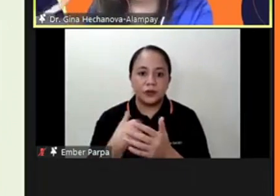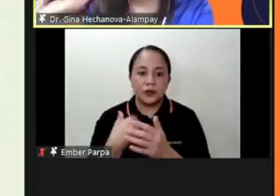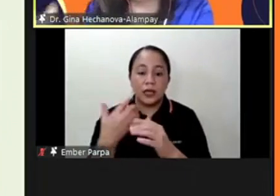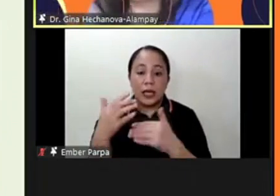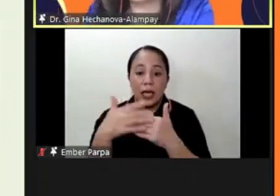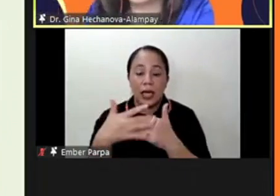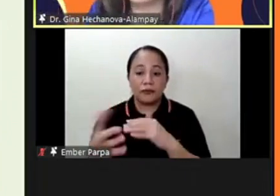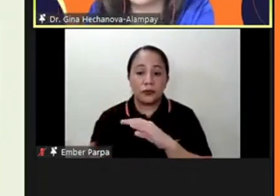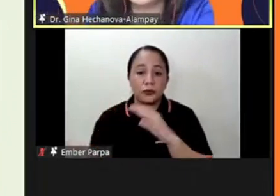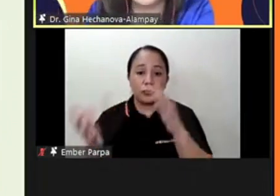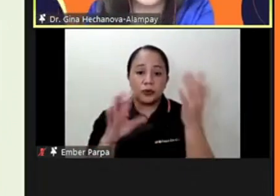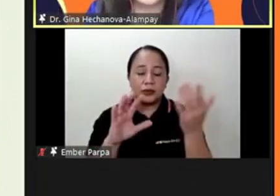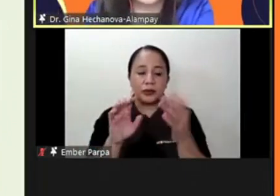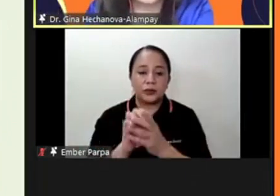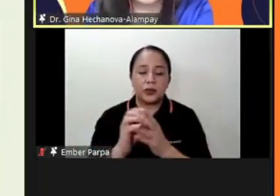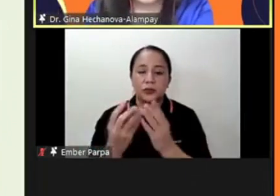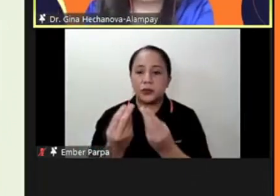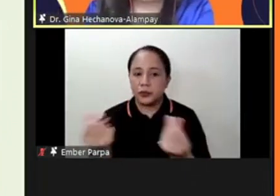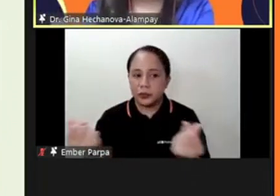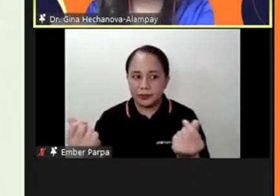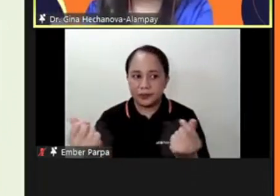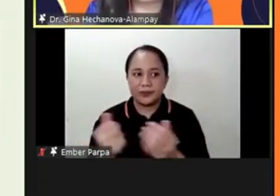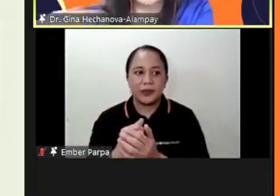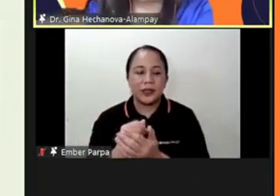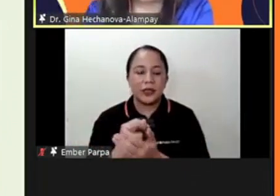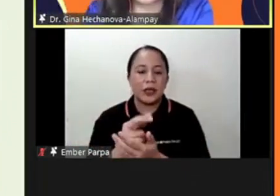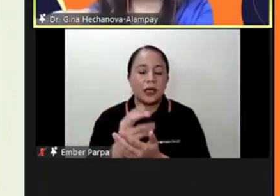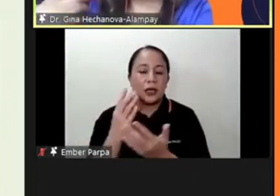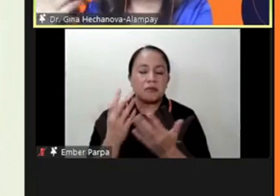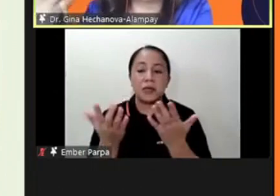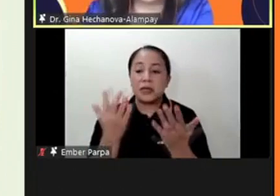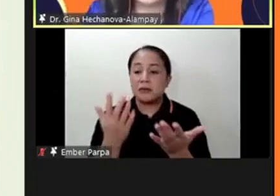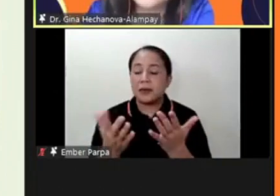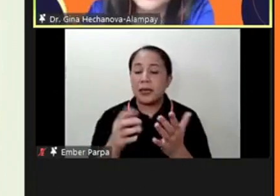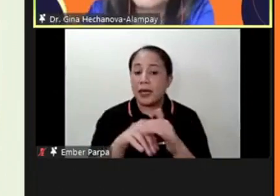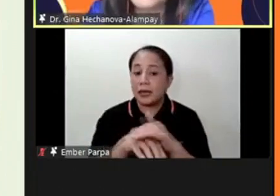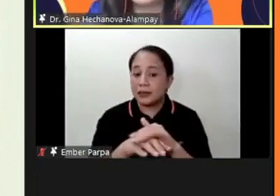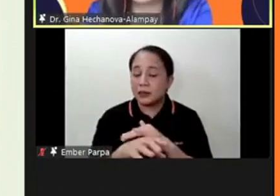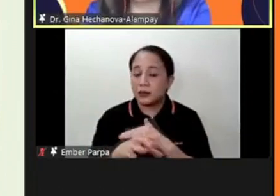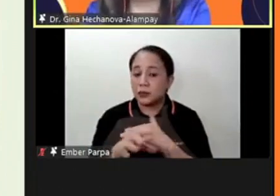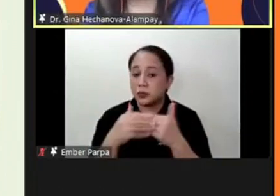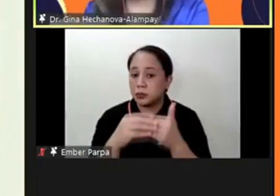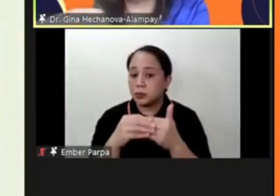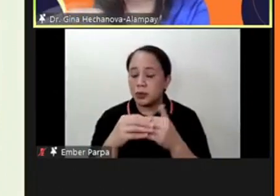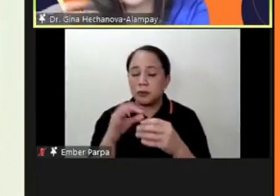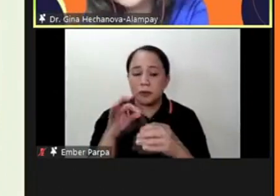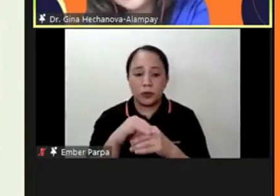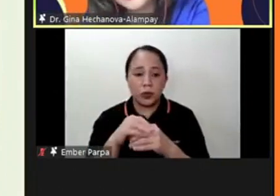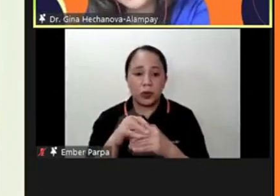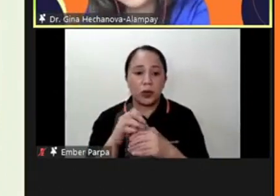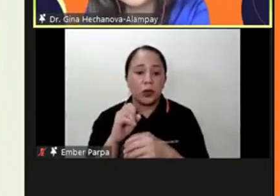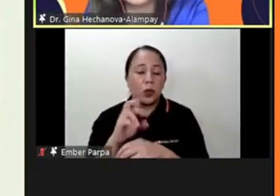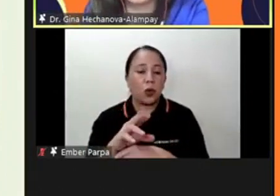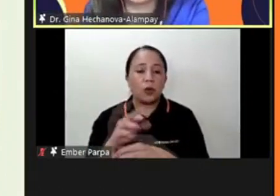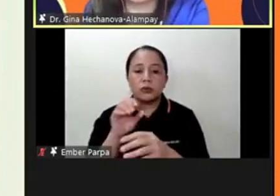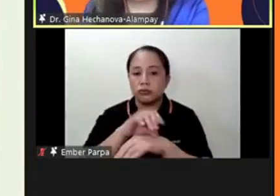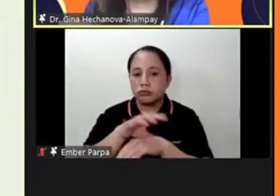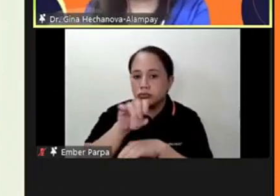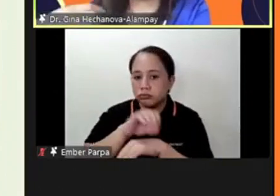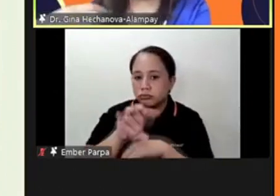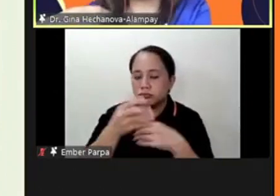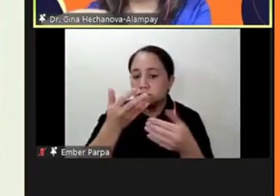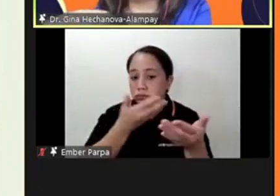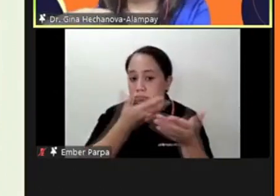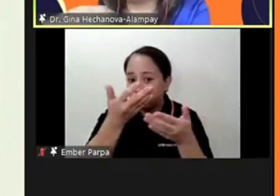post-disaster is what we call recovery. So this might be access to resilience programs or counseling.